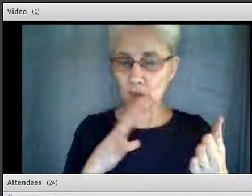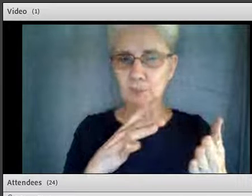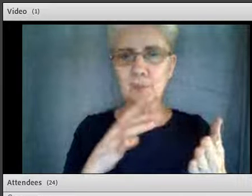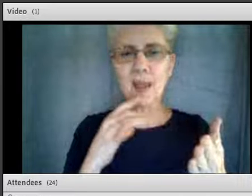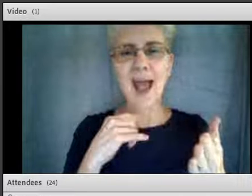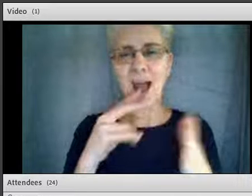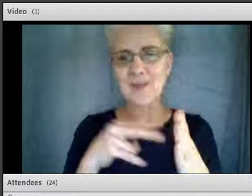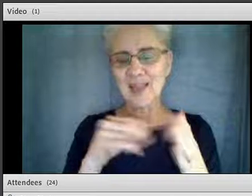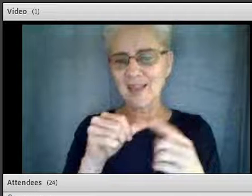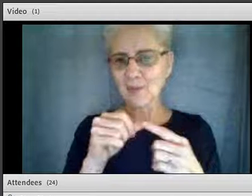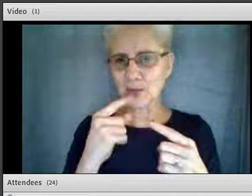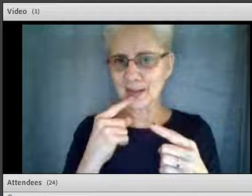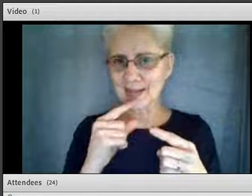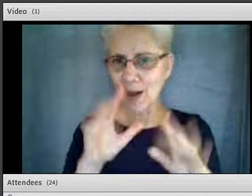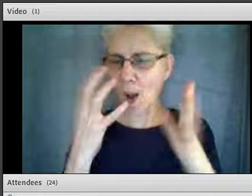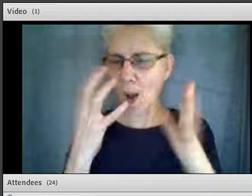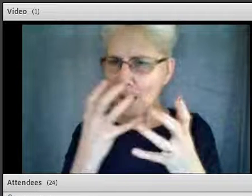that is our goal.